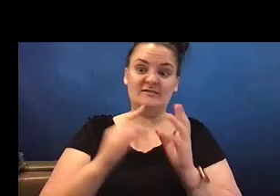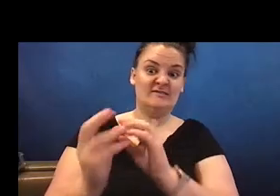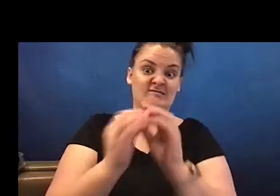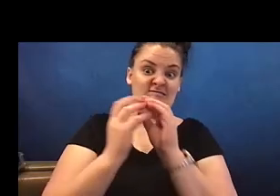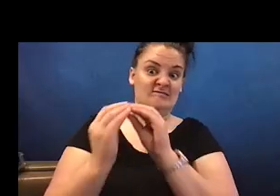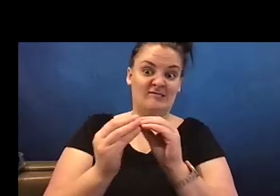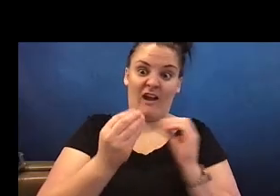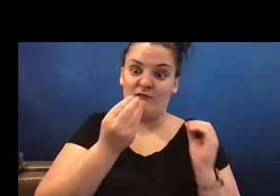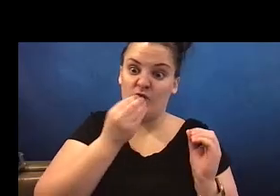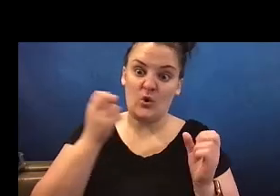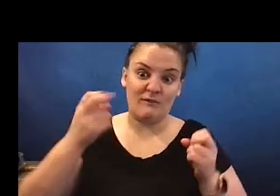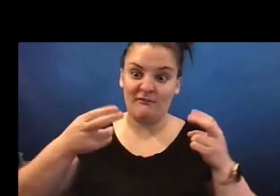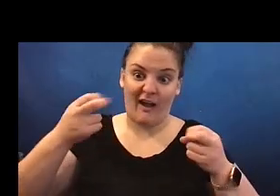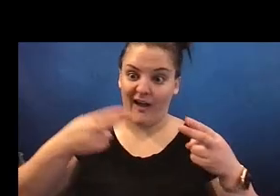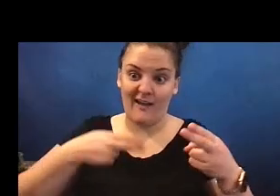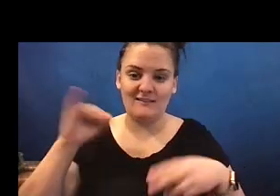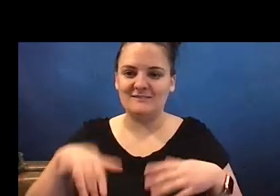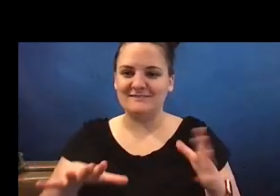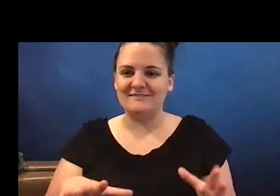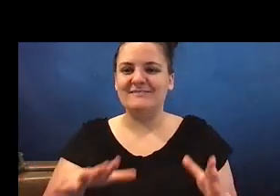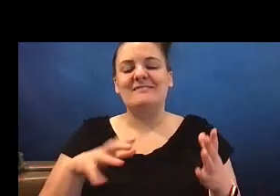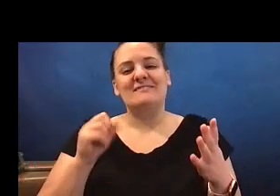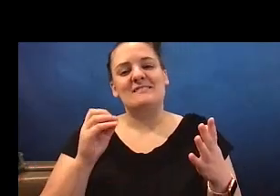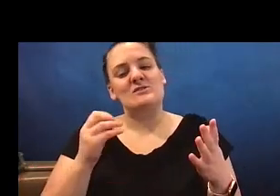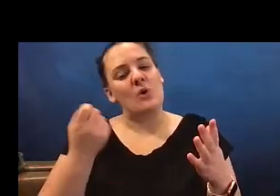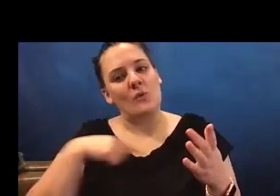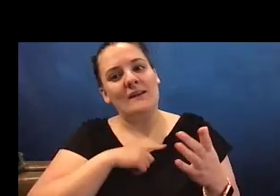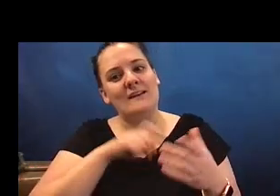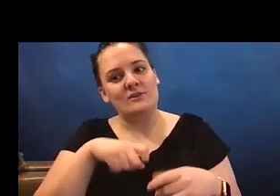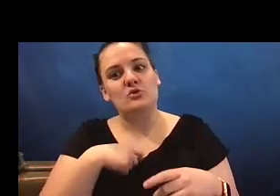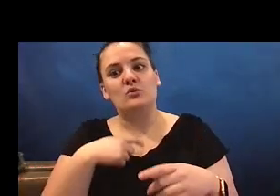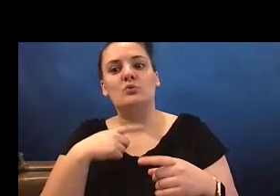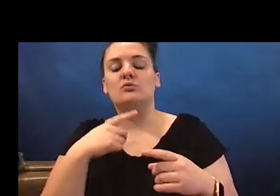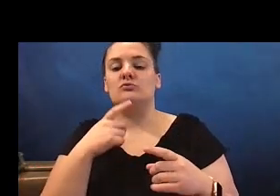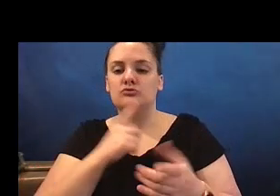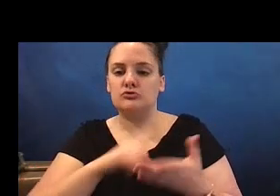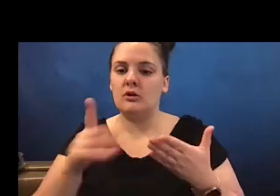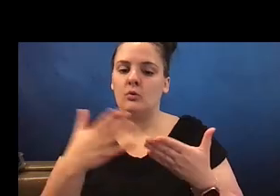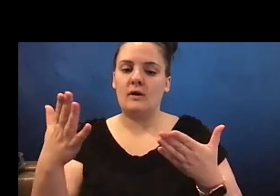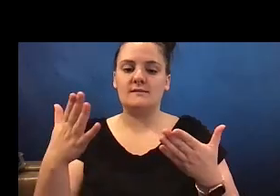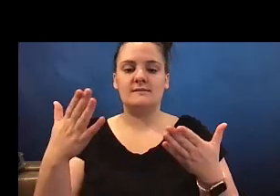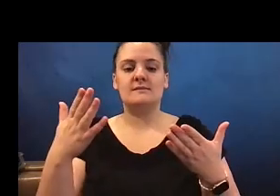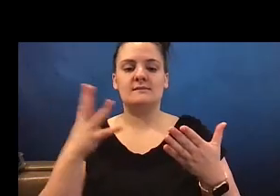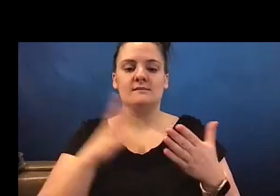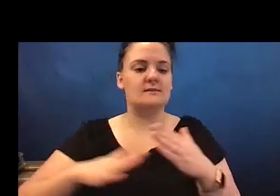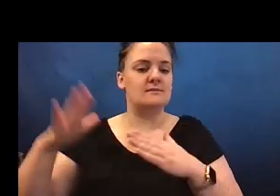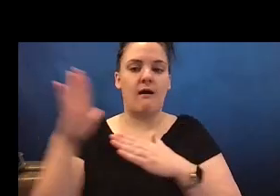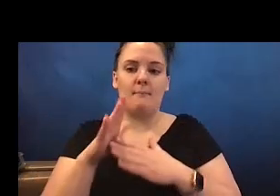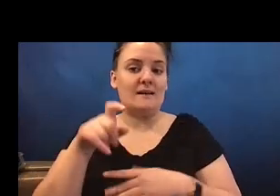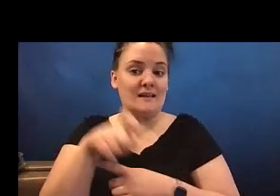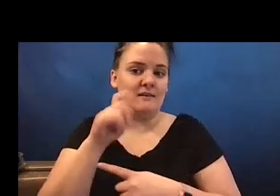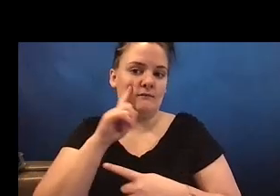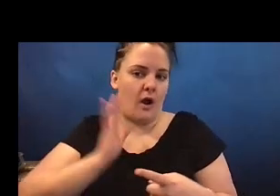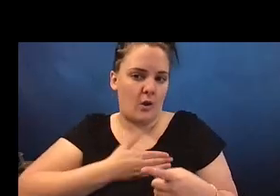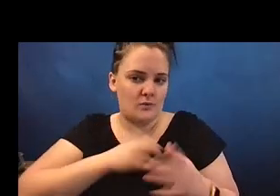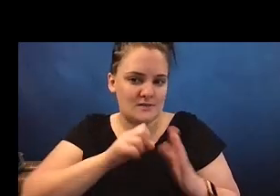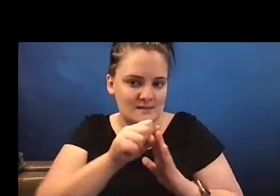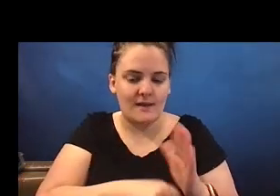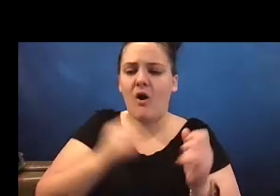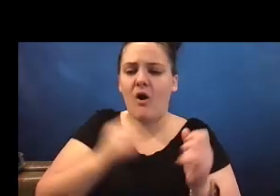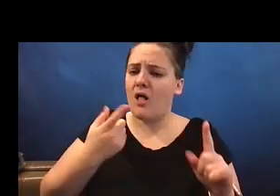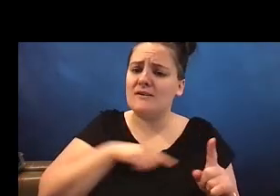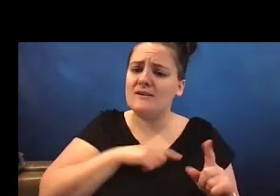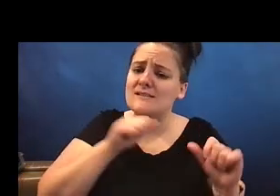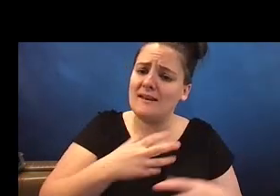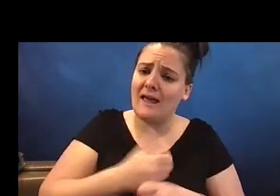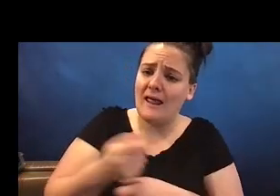on where is the biggest need in our state, and all of us can get a little bit, but some of us need more.